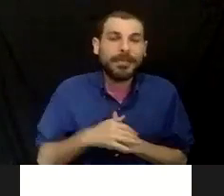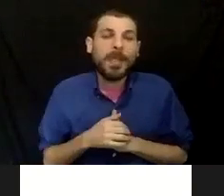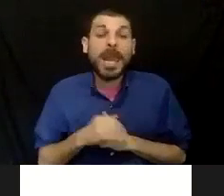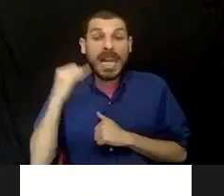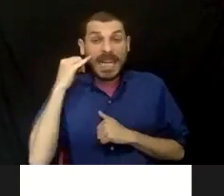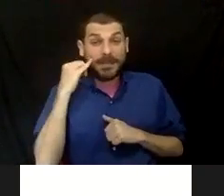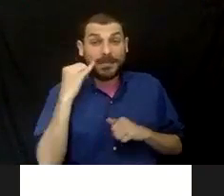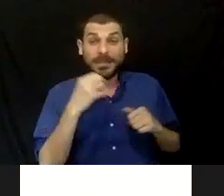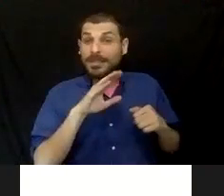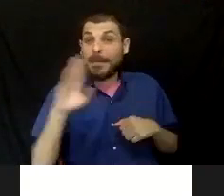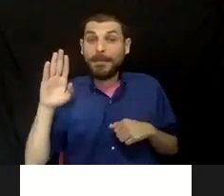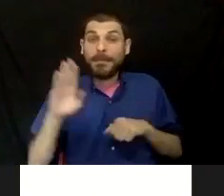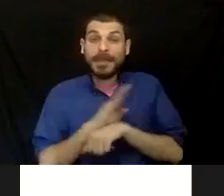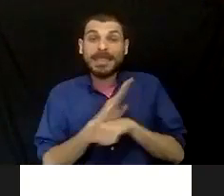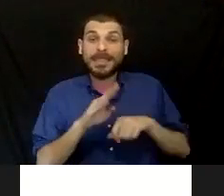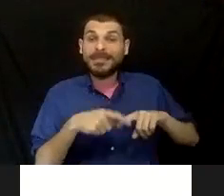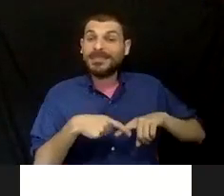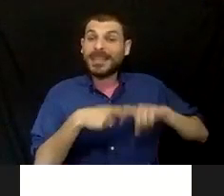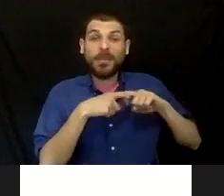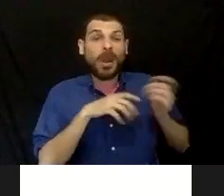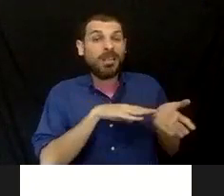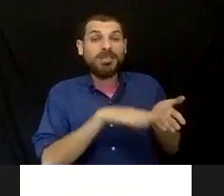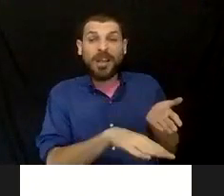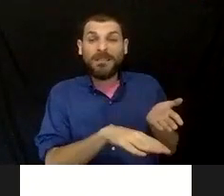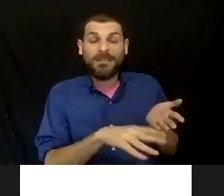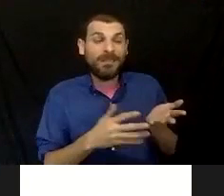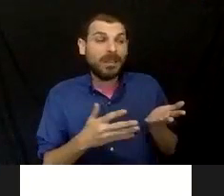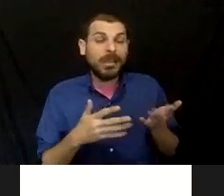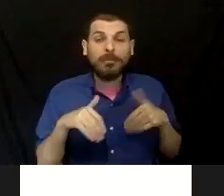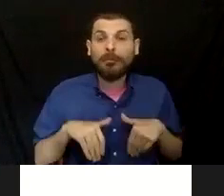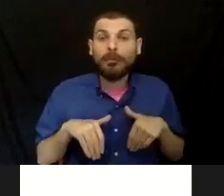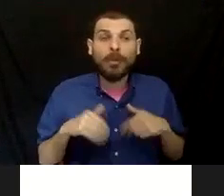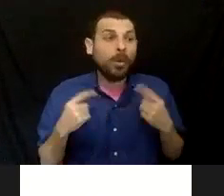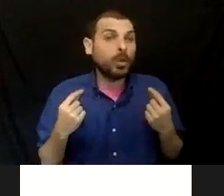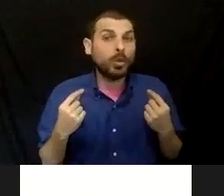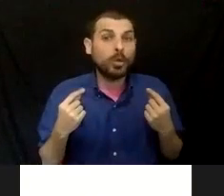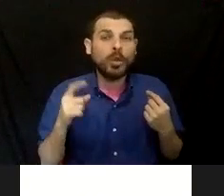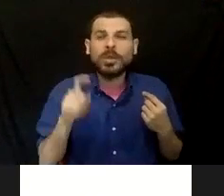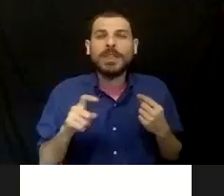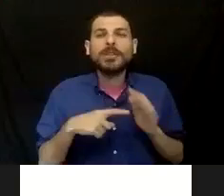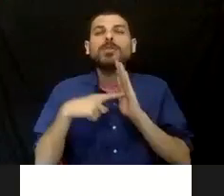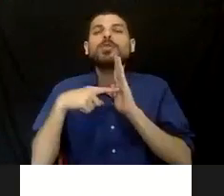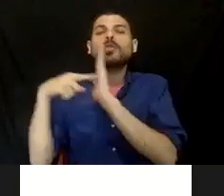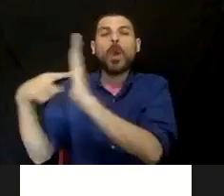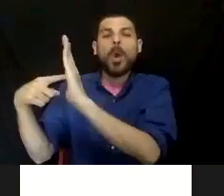you're actively seeking work as long as you're doing what you can to be prepared to return to work or to find new